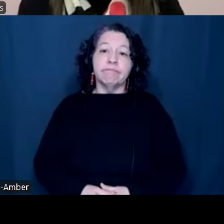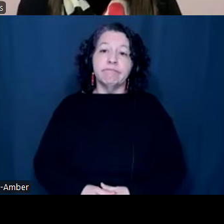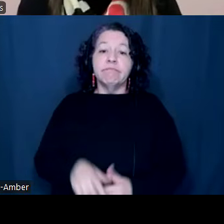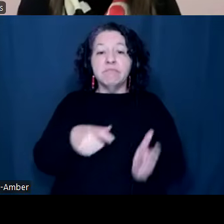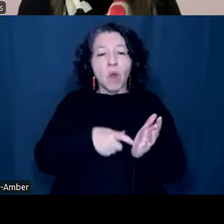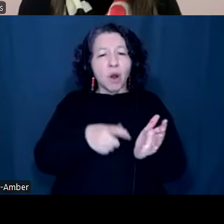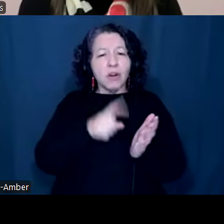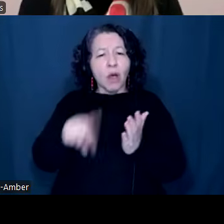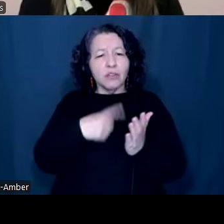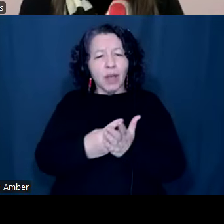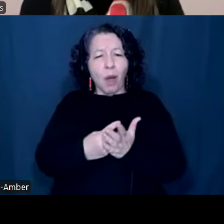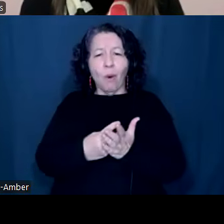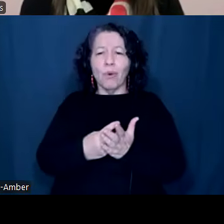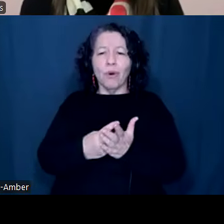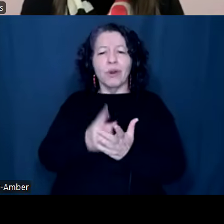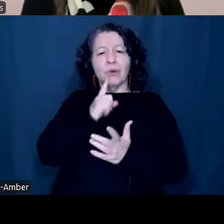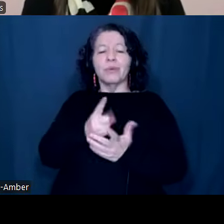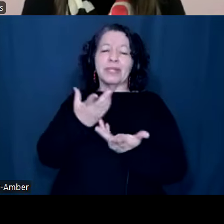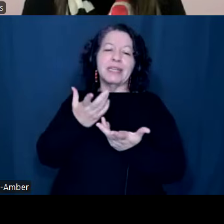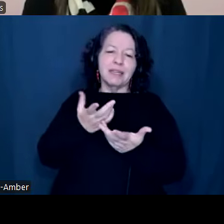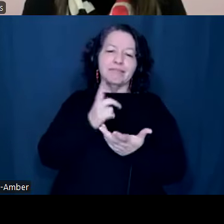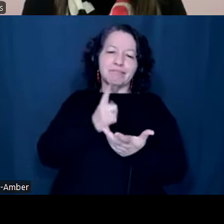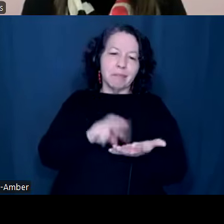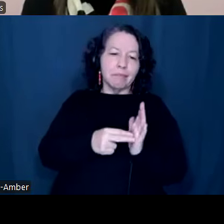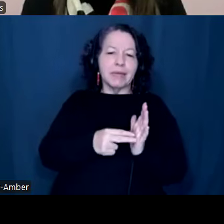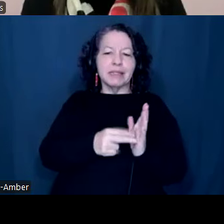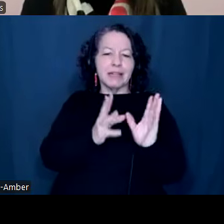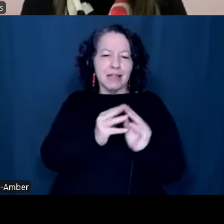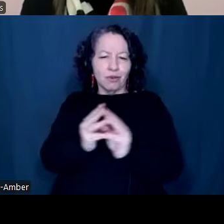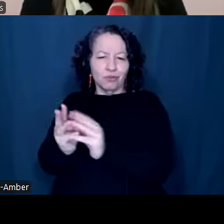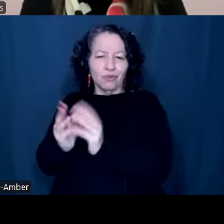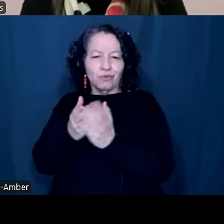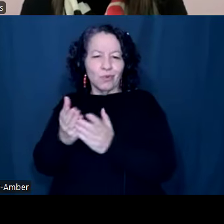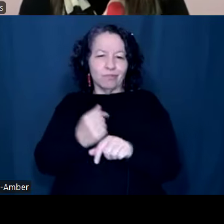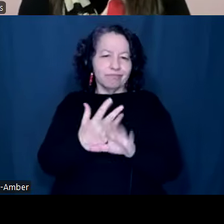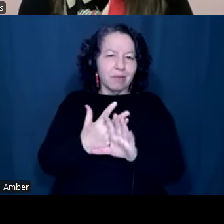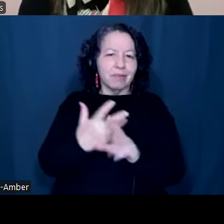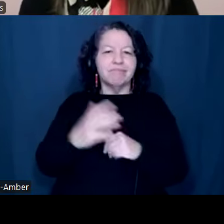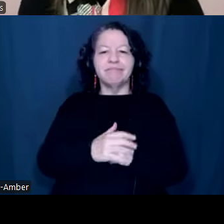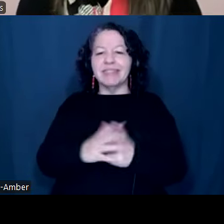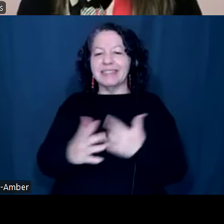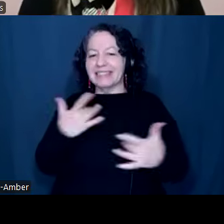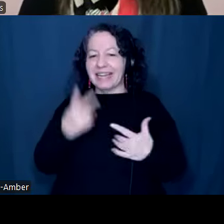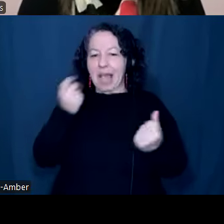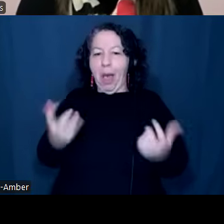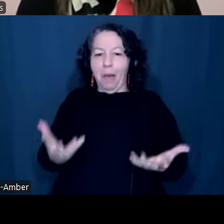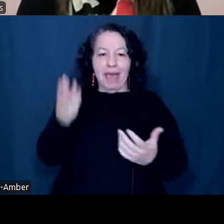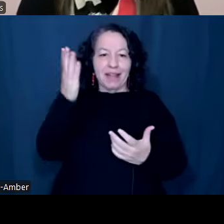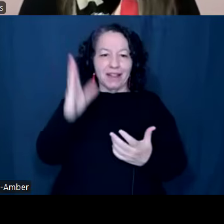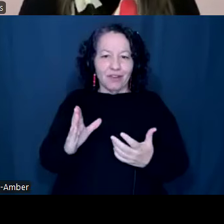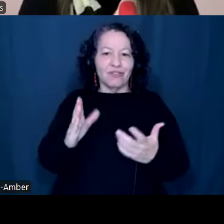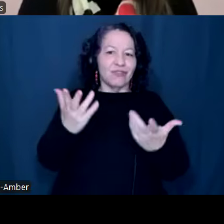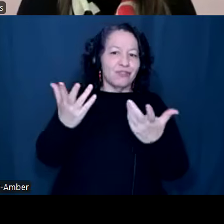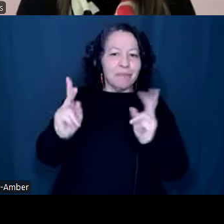Archaeology Hour is a series of virtual lectures, and it always excites me to see just how many people come on at dinner time to think